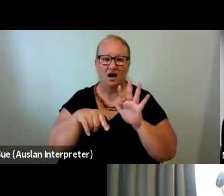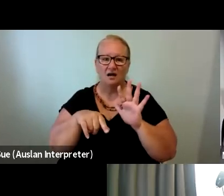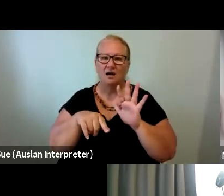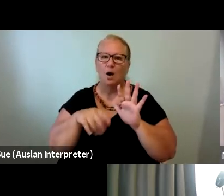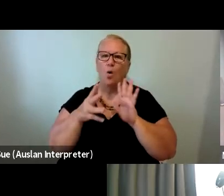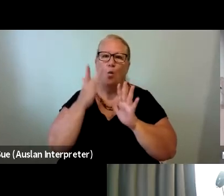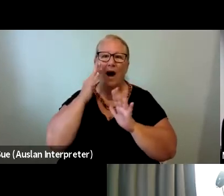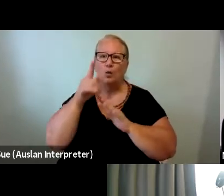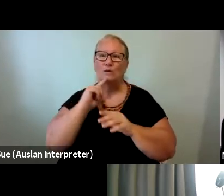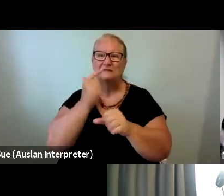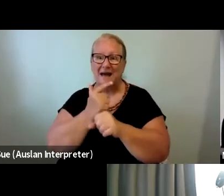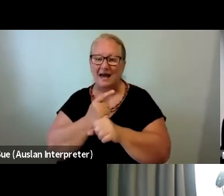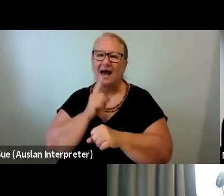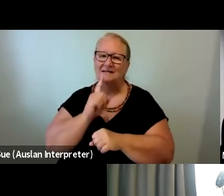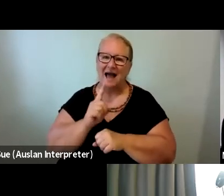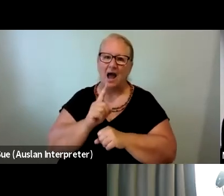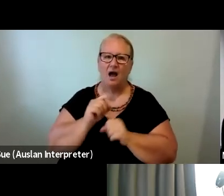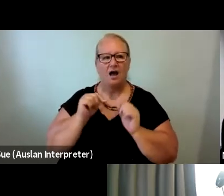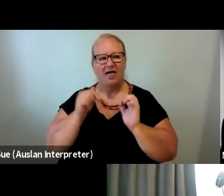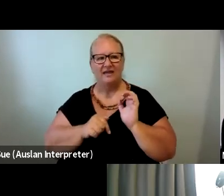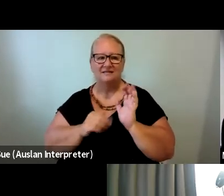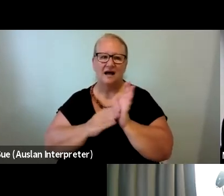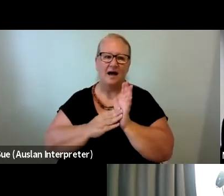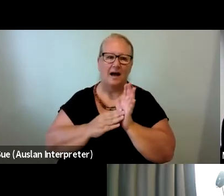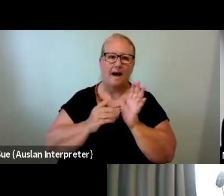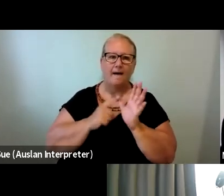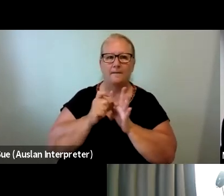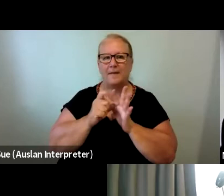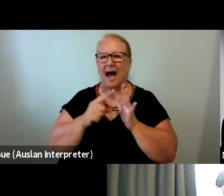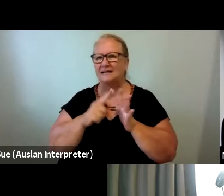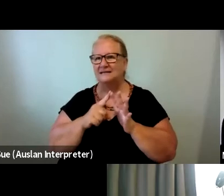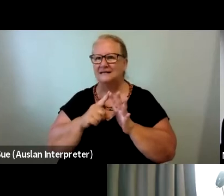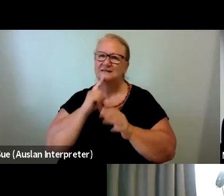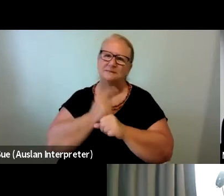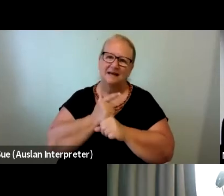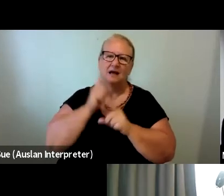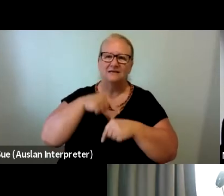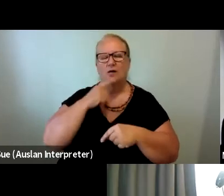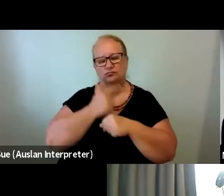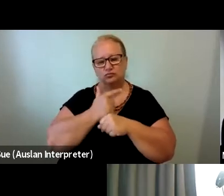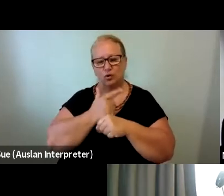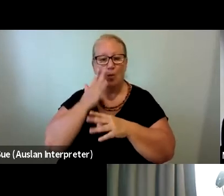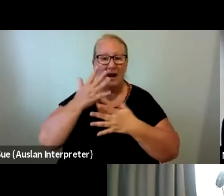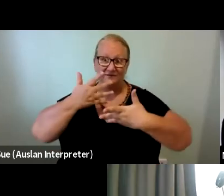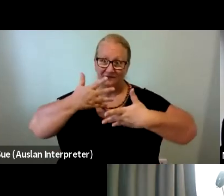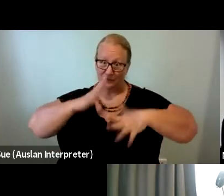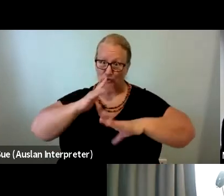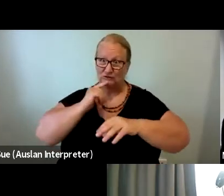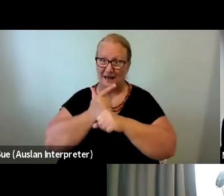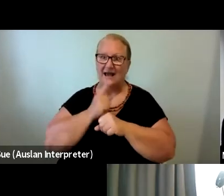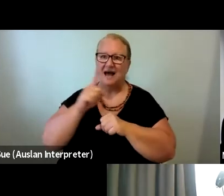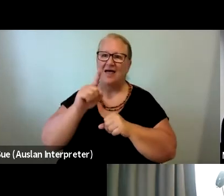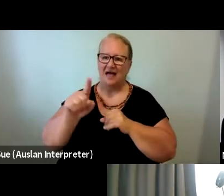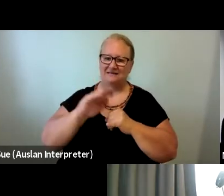So, you know, Maddie speaking, and then continuing with their opinion or perspective and closing off with, that's the end of my